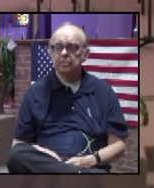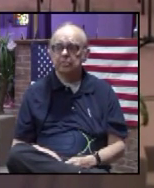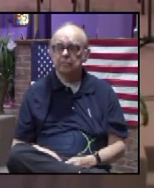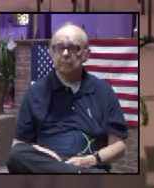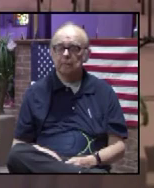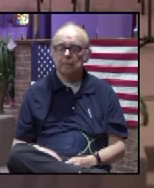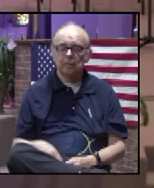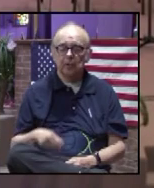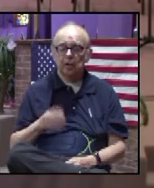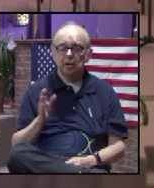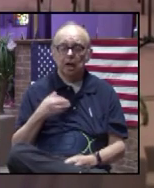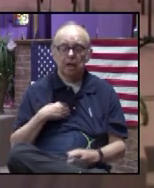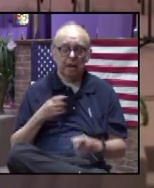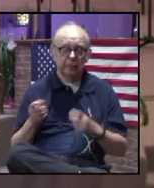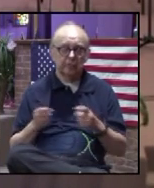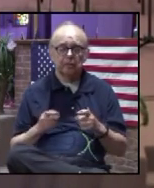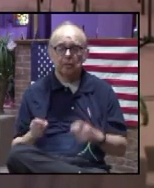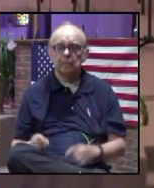God has control.